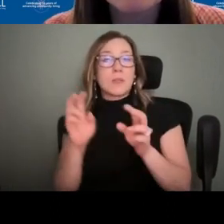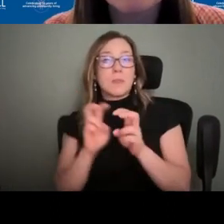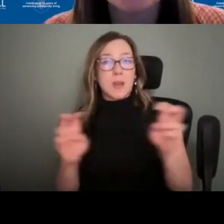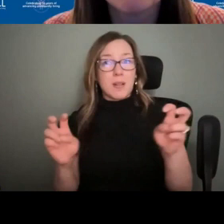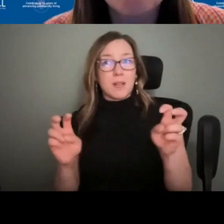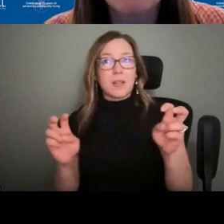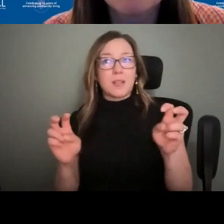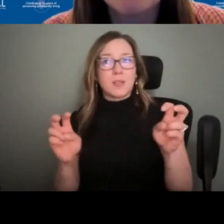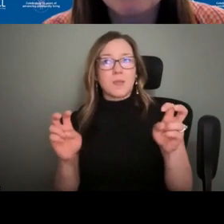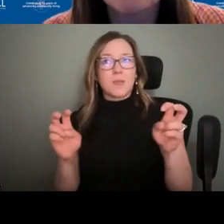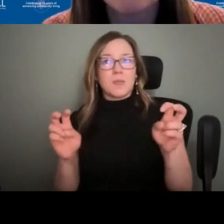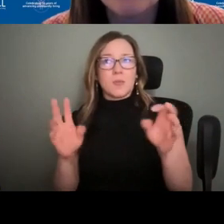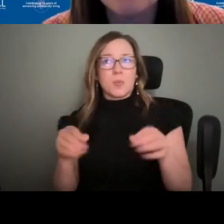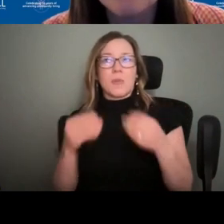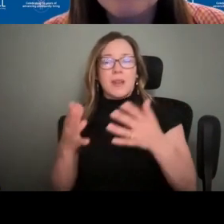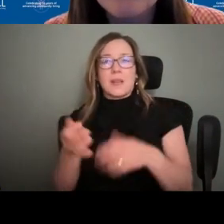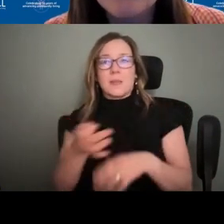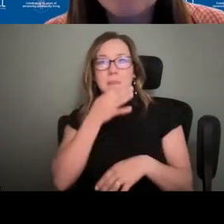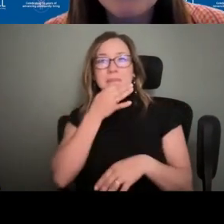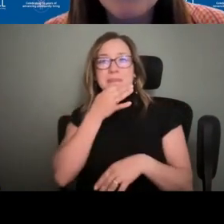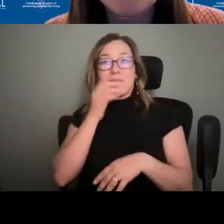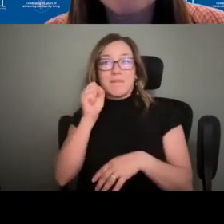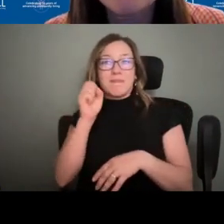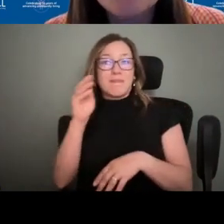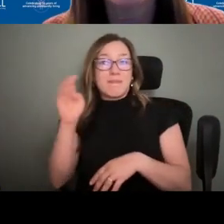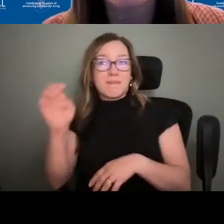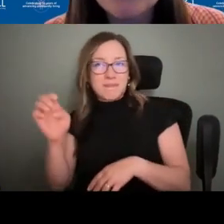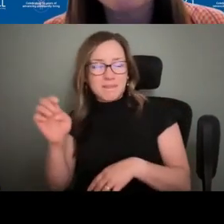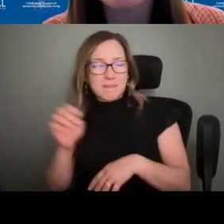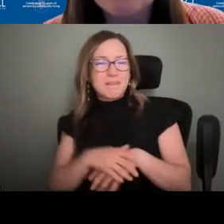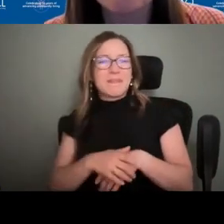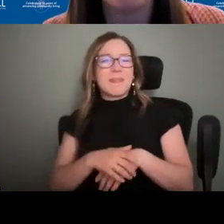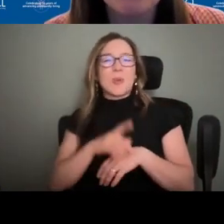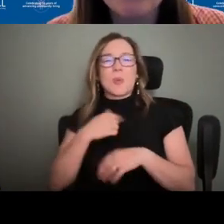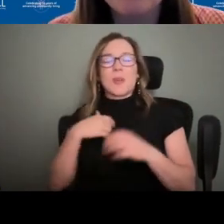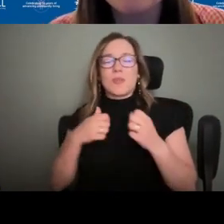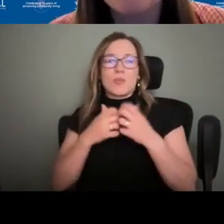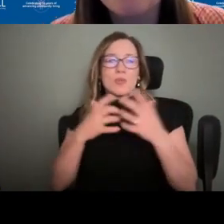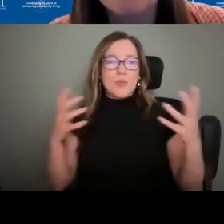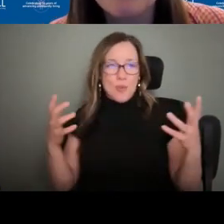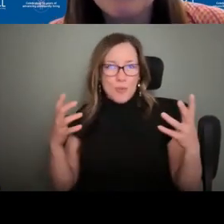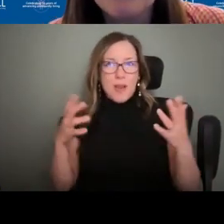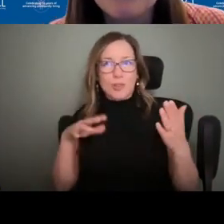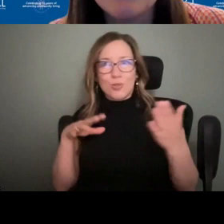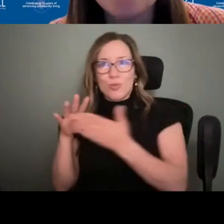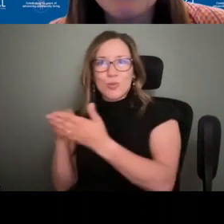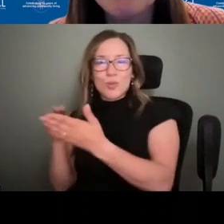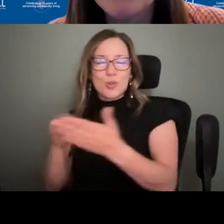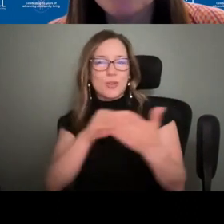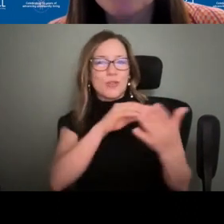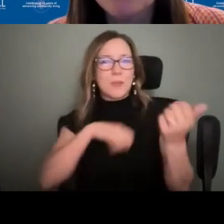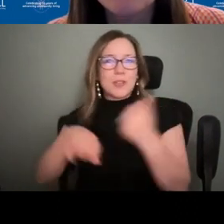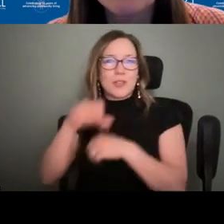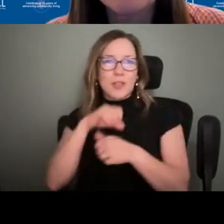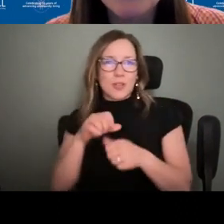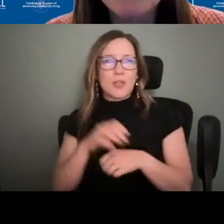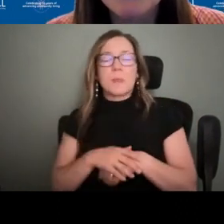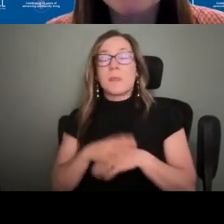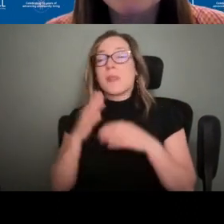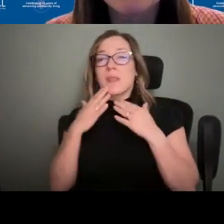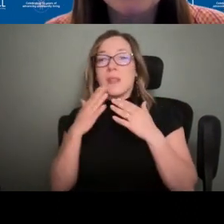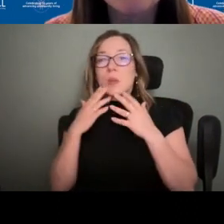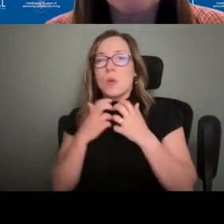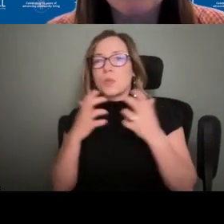matter expertise and perspectives to us all. We have so much to learn from each other. And thank you all